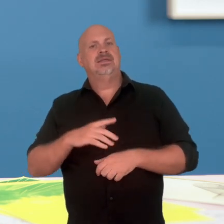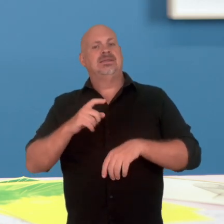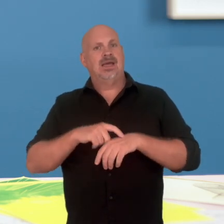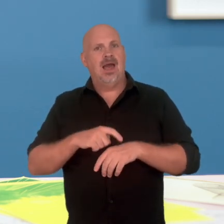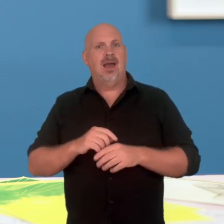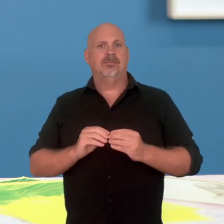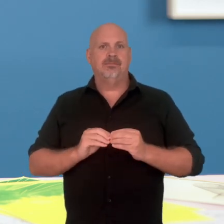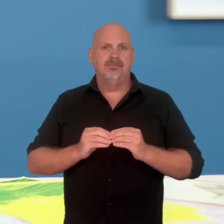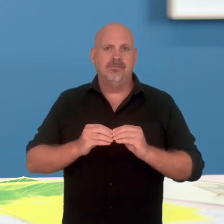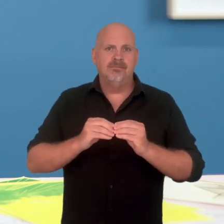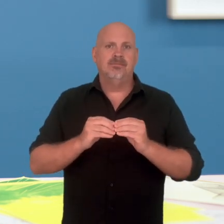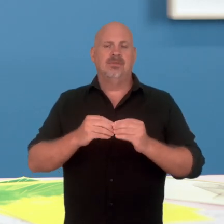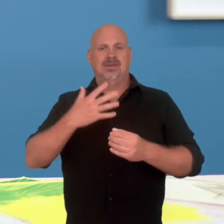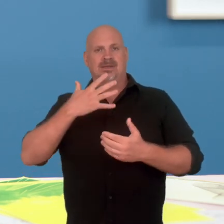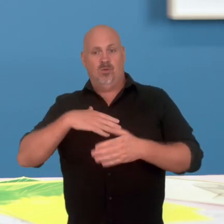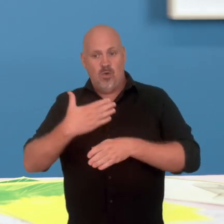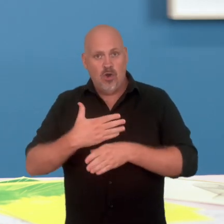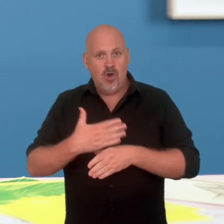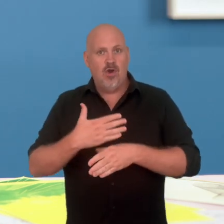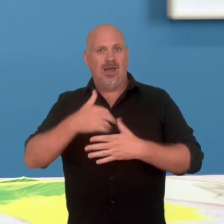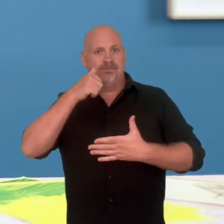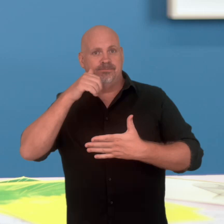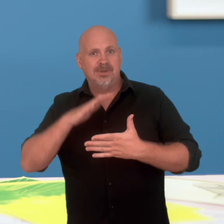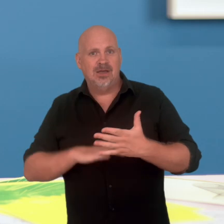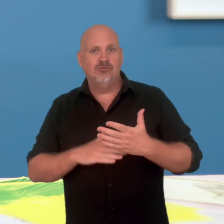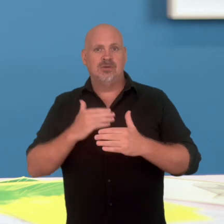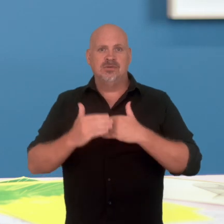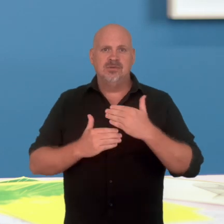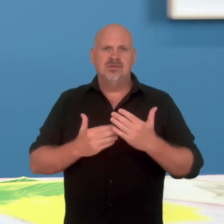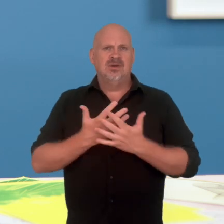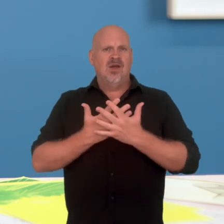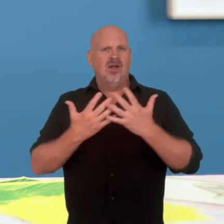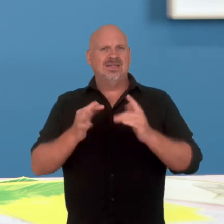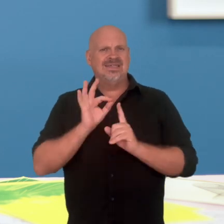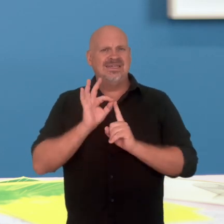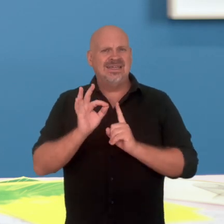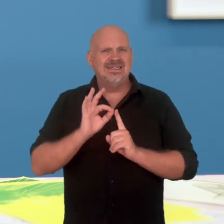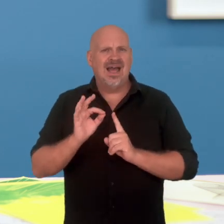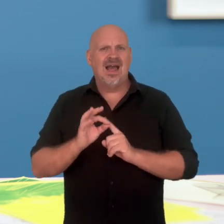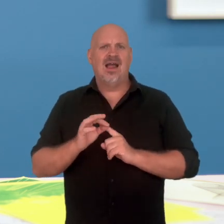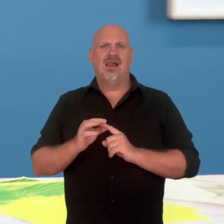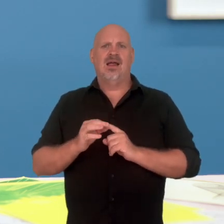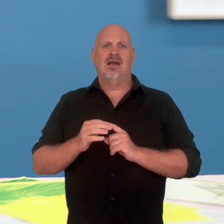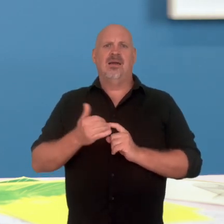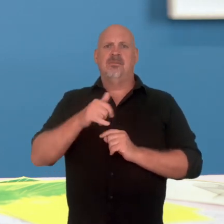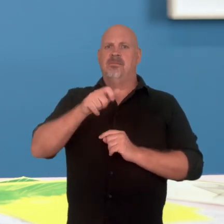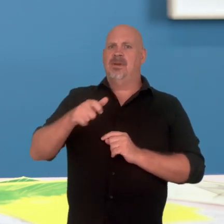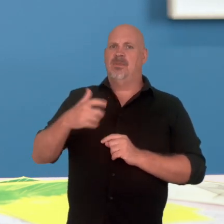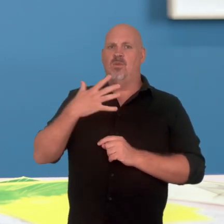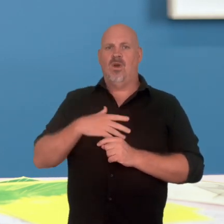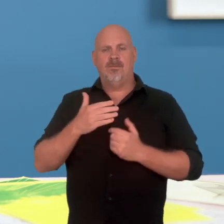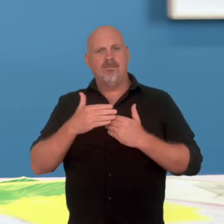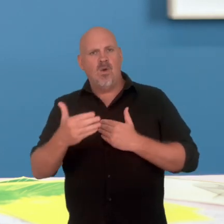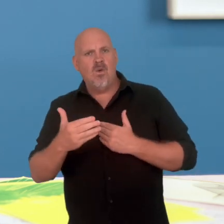time to experience work. So if there's lots of intricate details, then people might want to spend more time with it. If it's